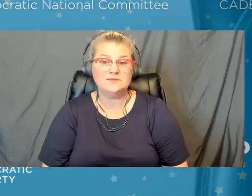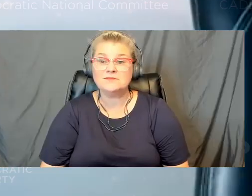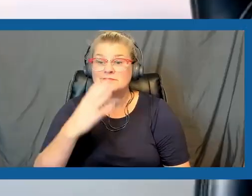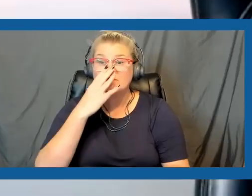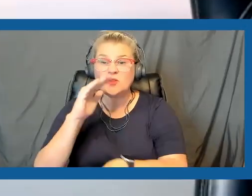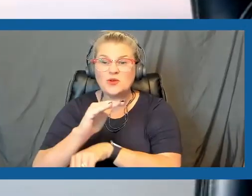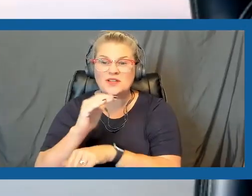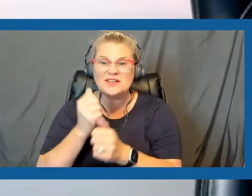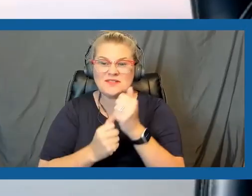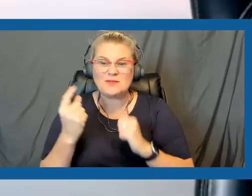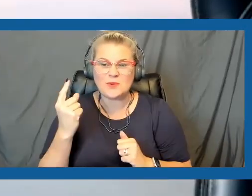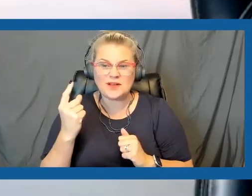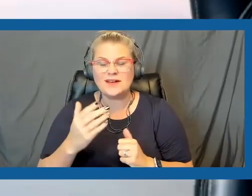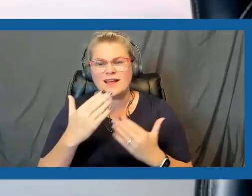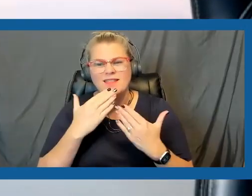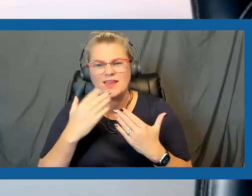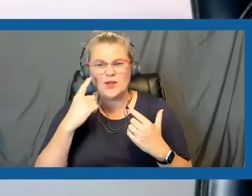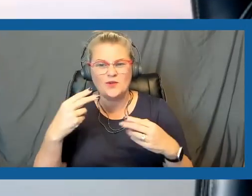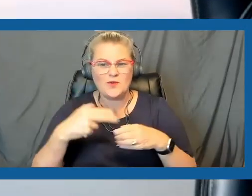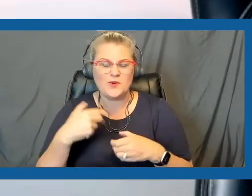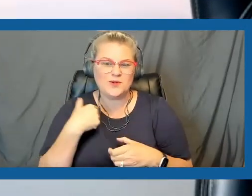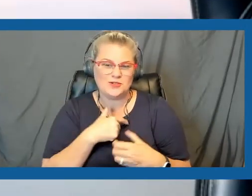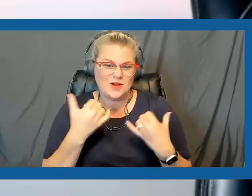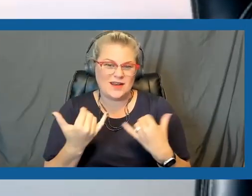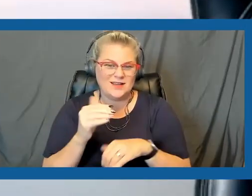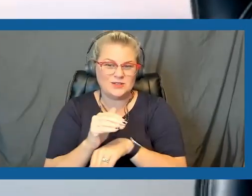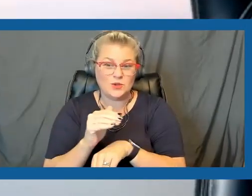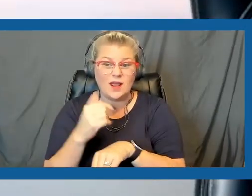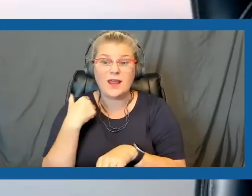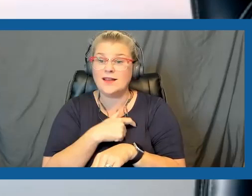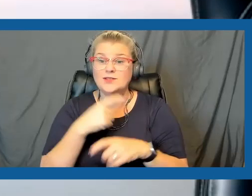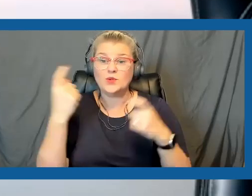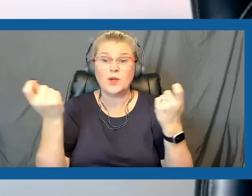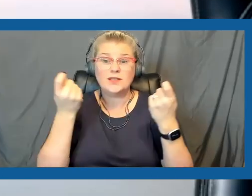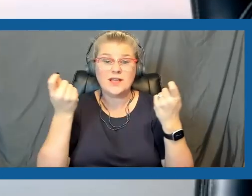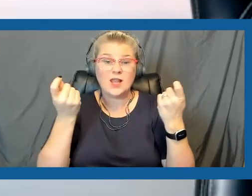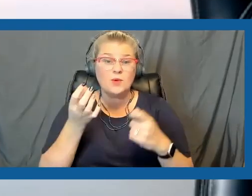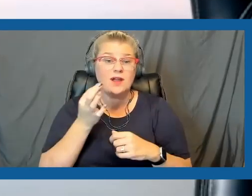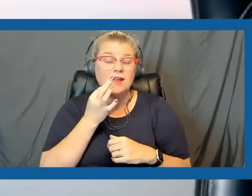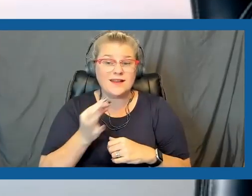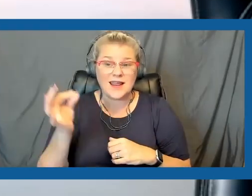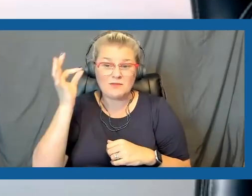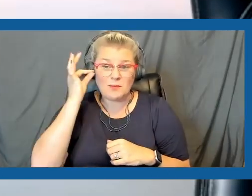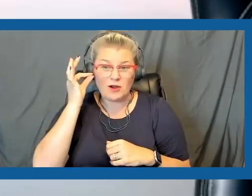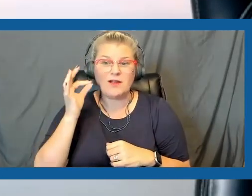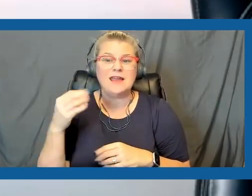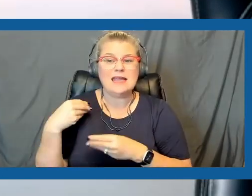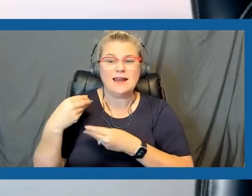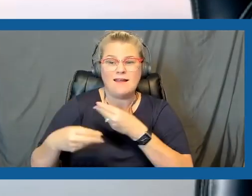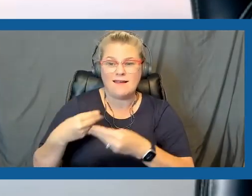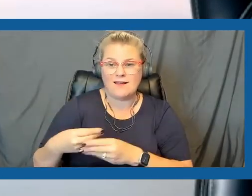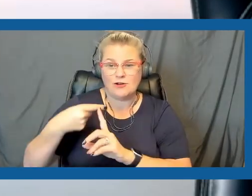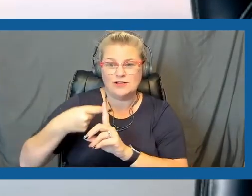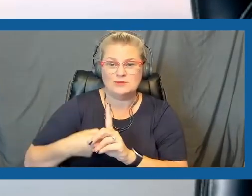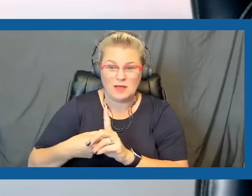Good evening, everyone, and thank you all for joining us tonight as we celebrate Native American Heritage Month with